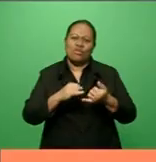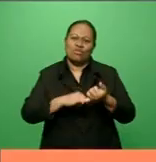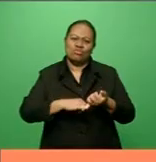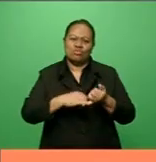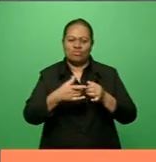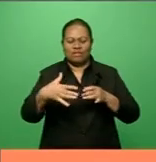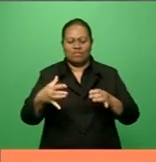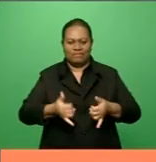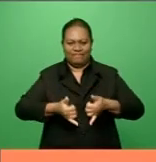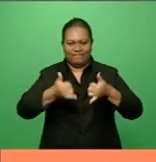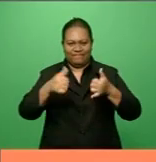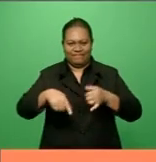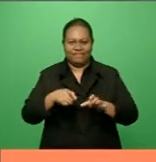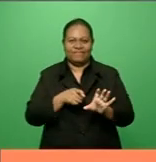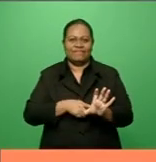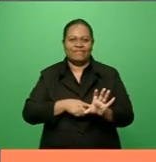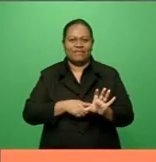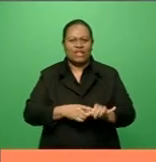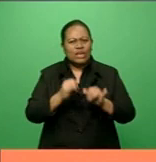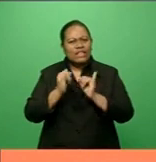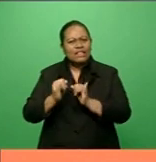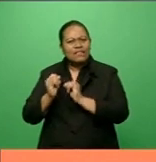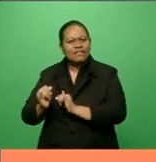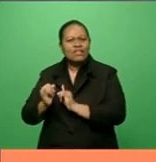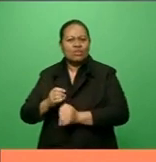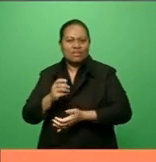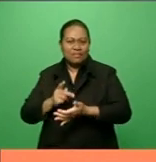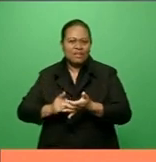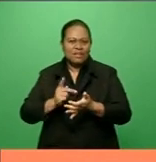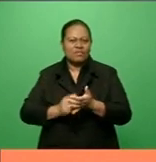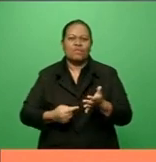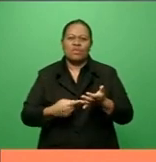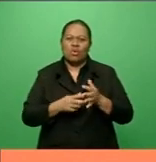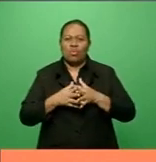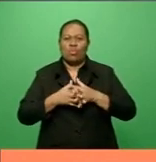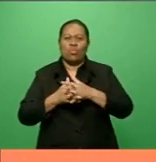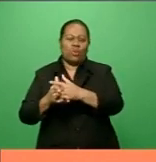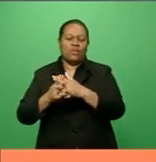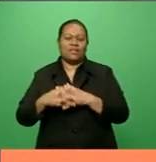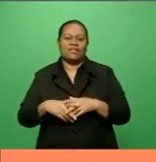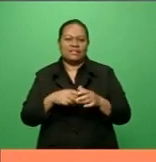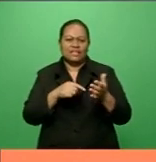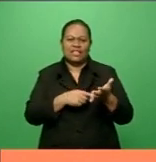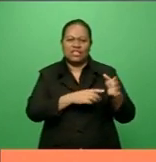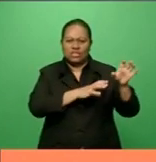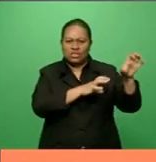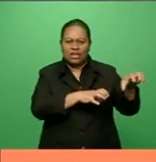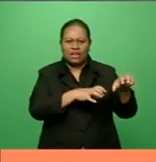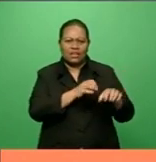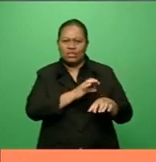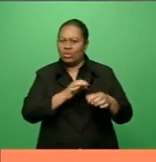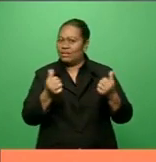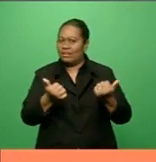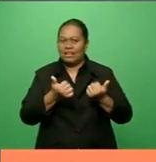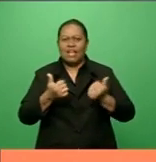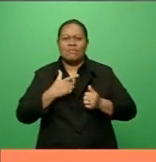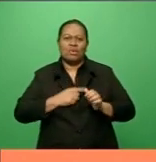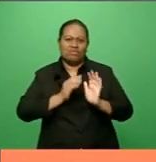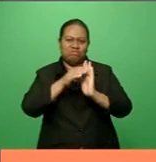year. Individual pieces of brilliance from West Tigers star Benji Marshall wasn't quite enough as they went